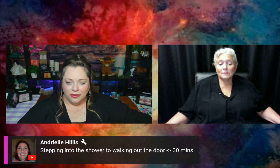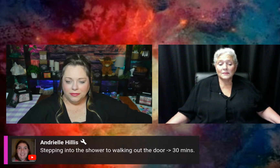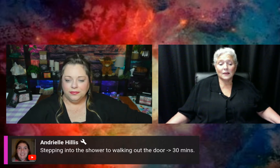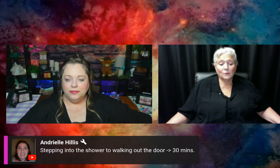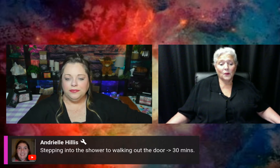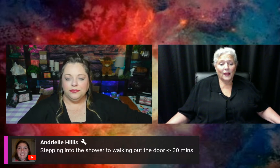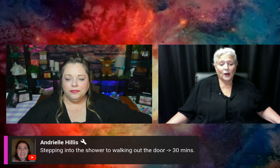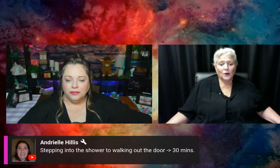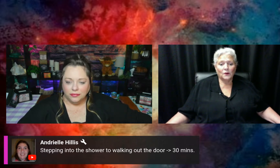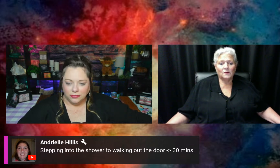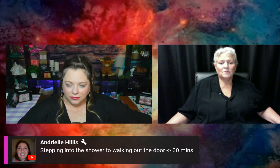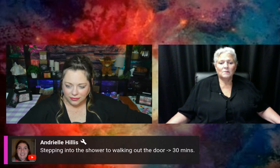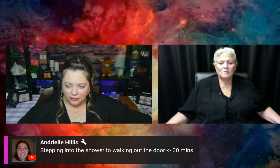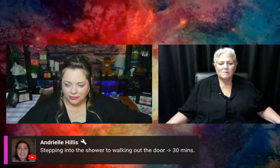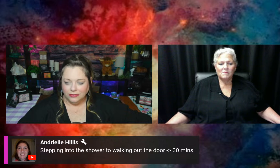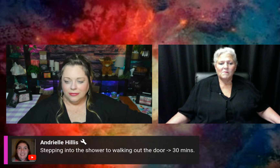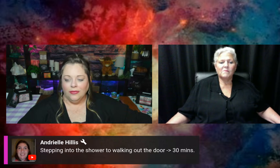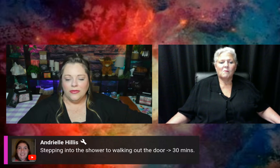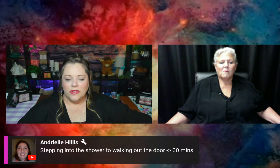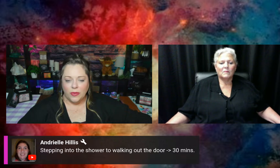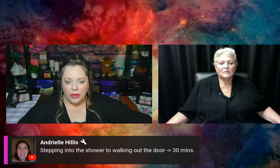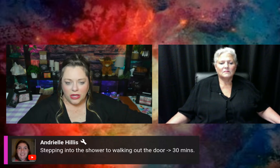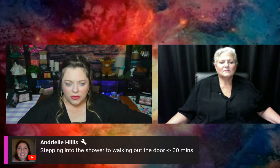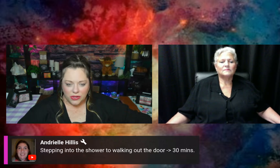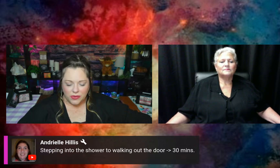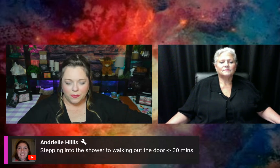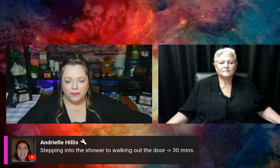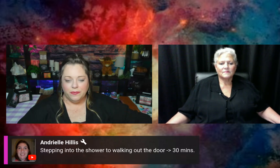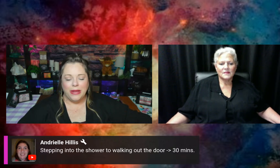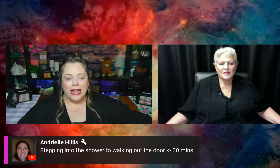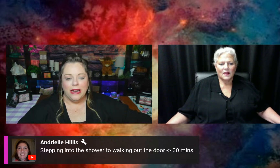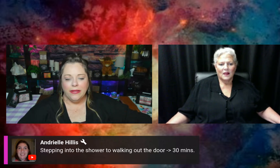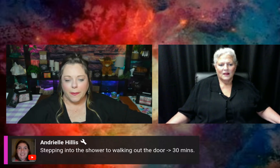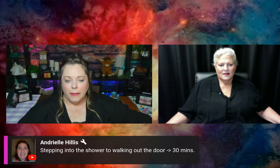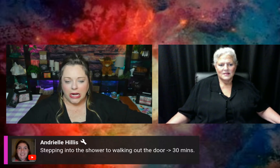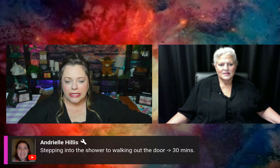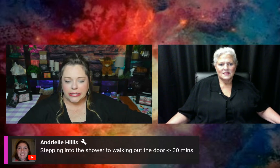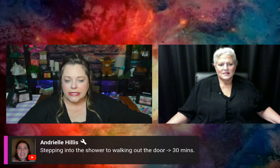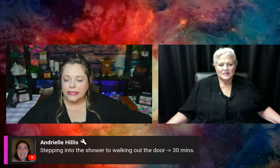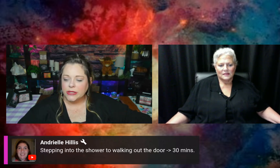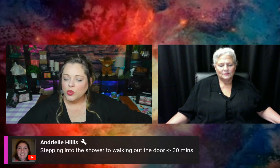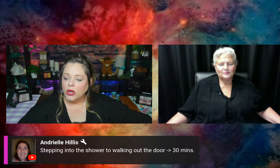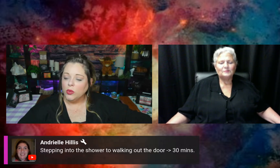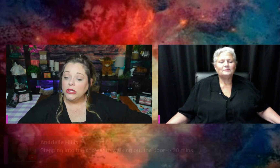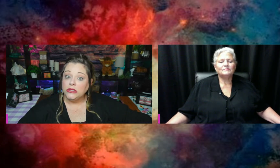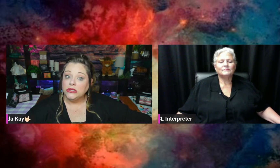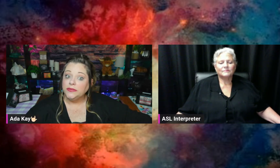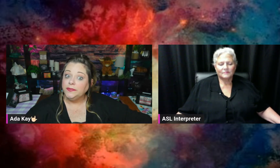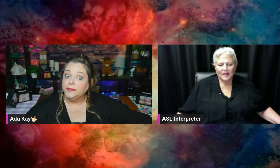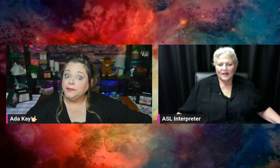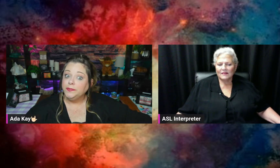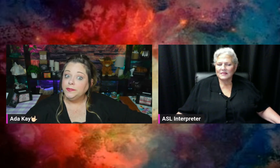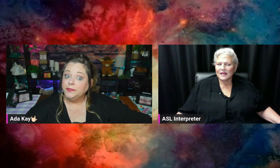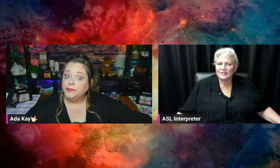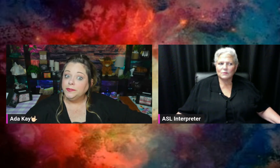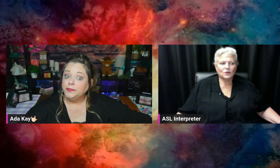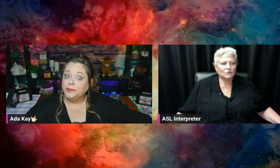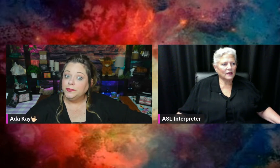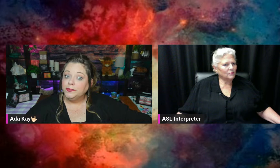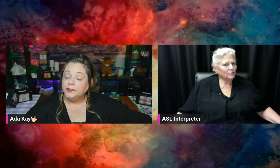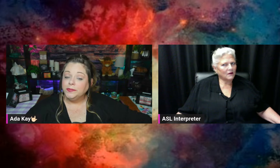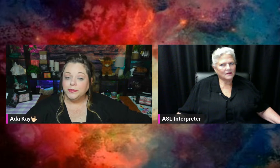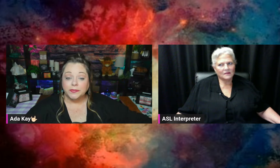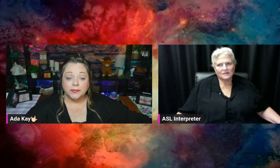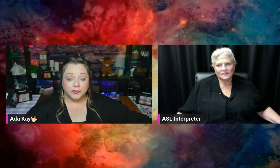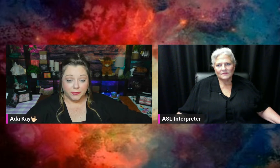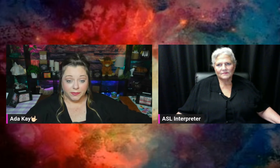did something somewhere. Somebody was padding their pockets, is what it was. Yeah, they had some